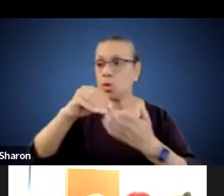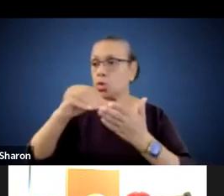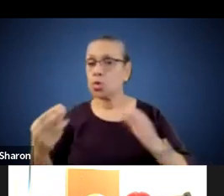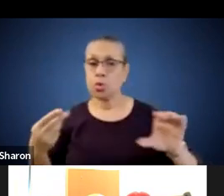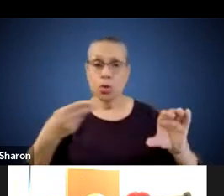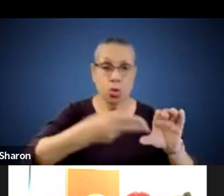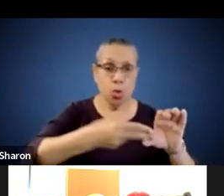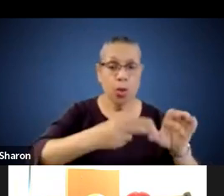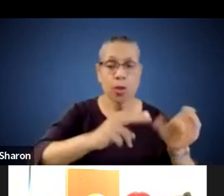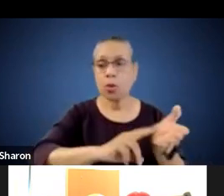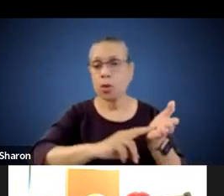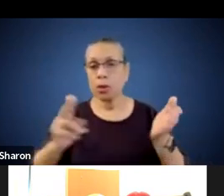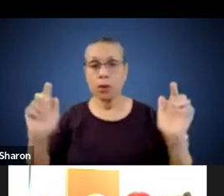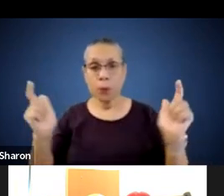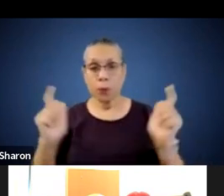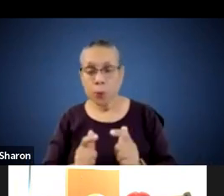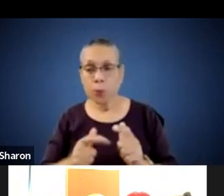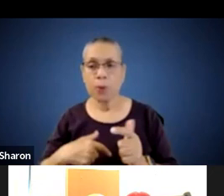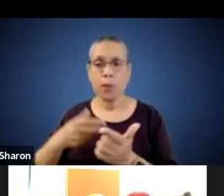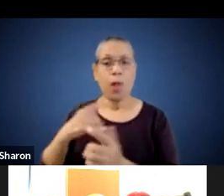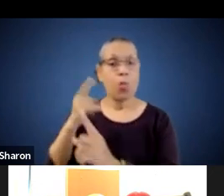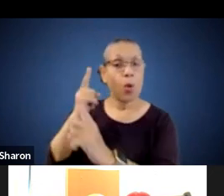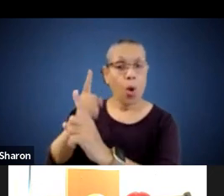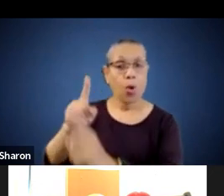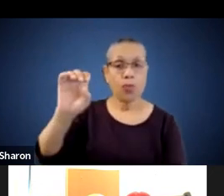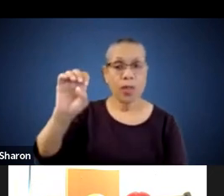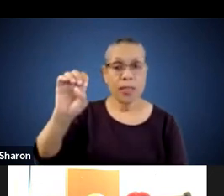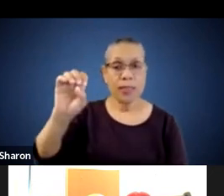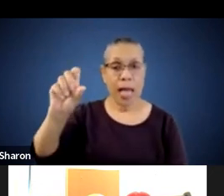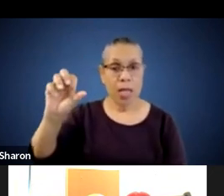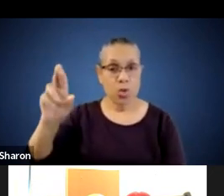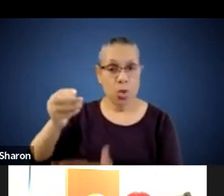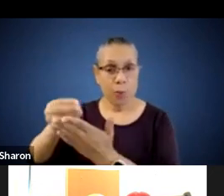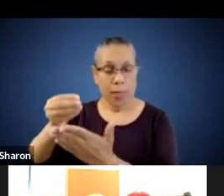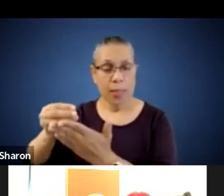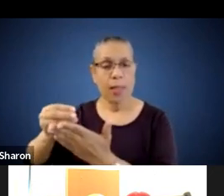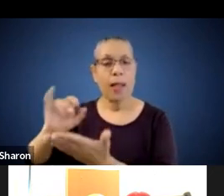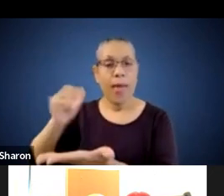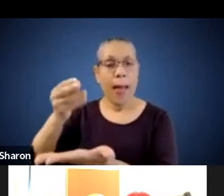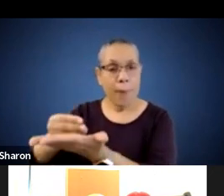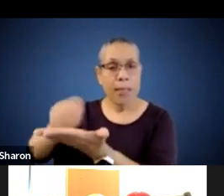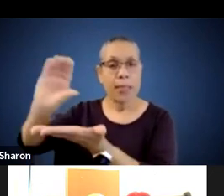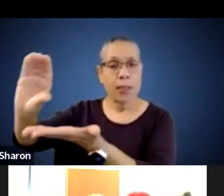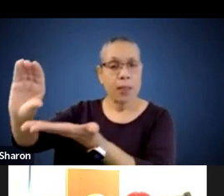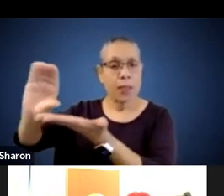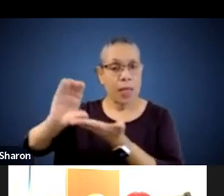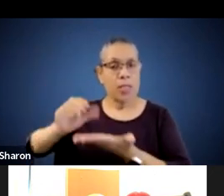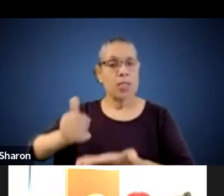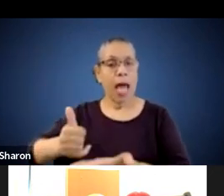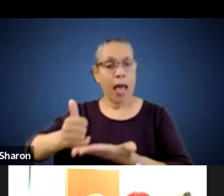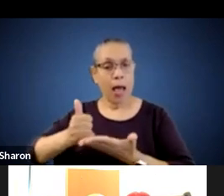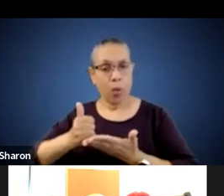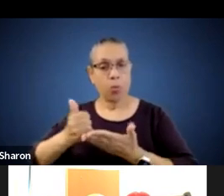intent of the Essa funds was to help districts recover and help our students